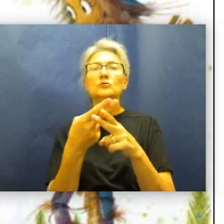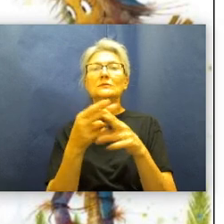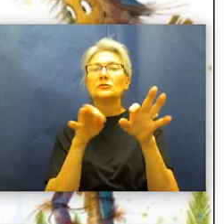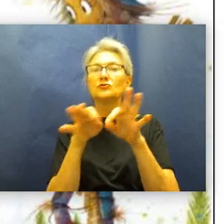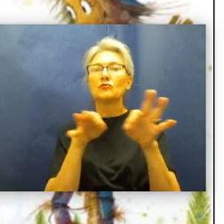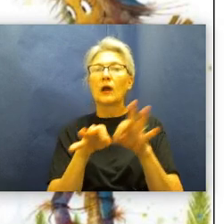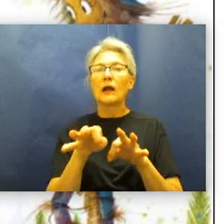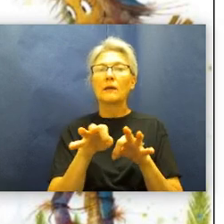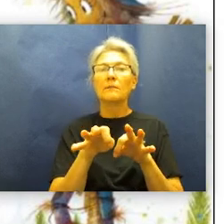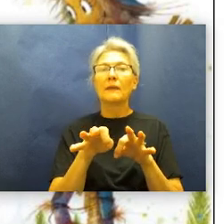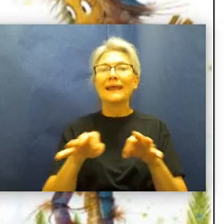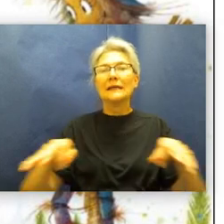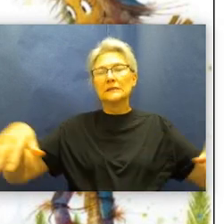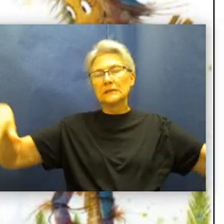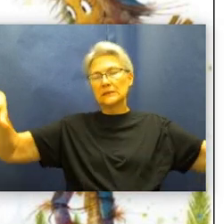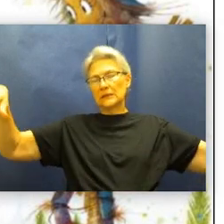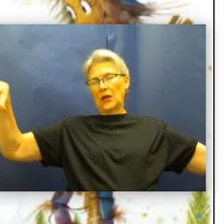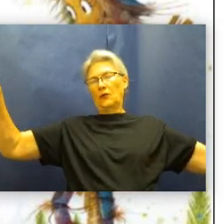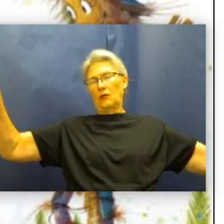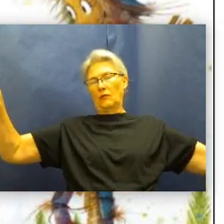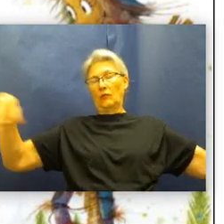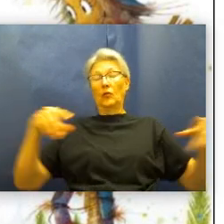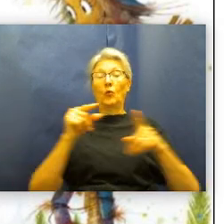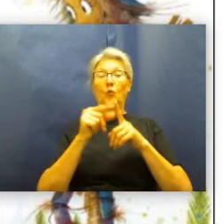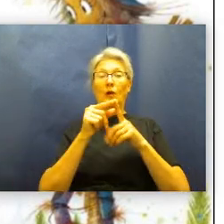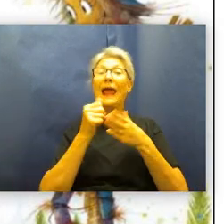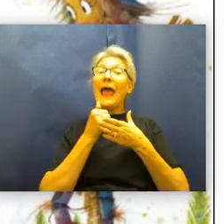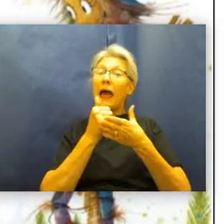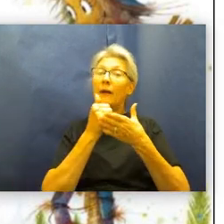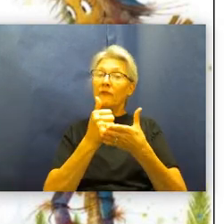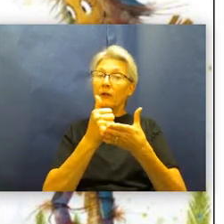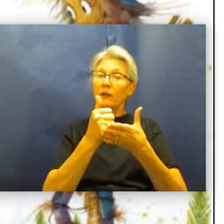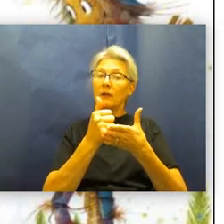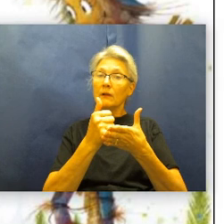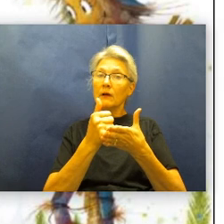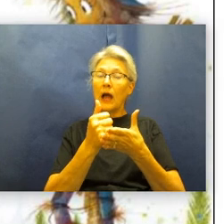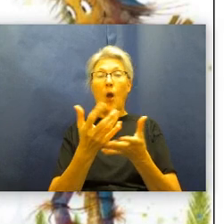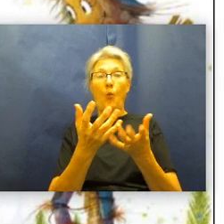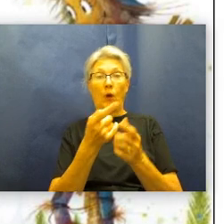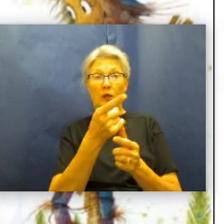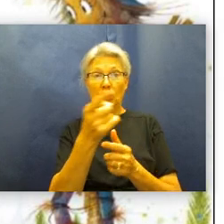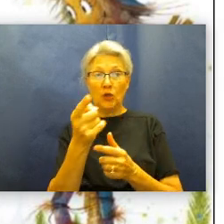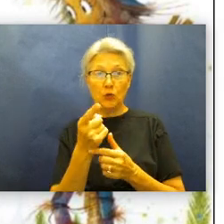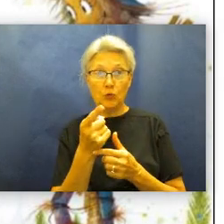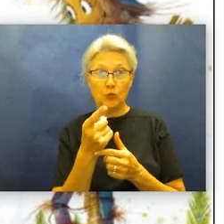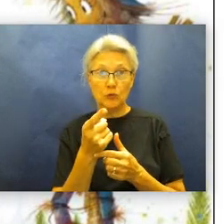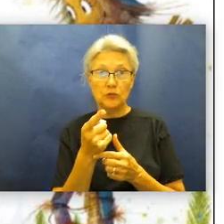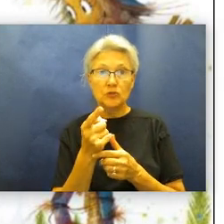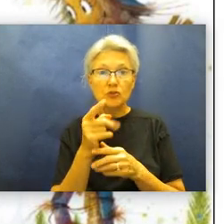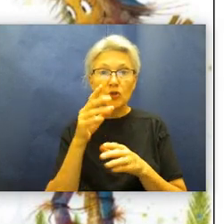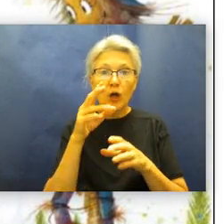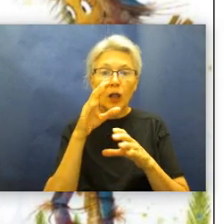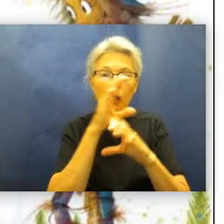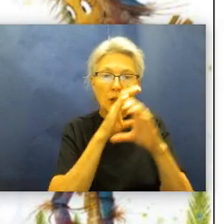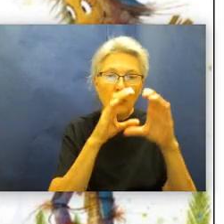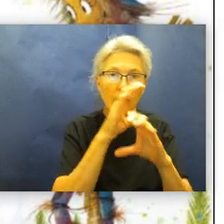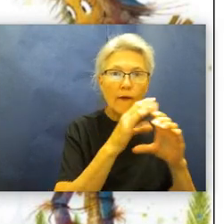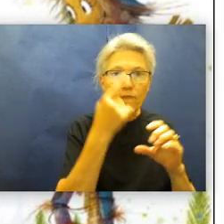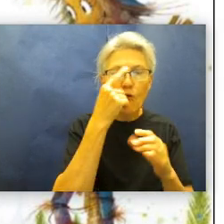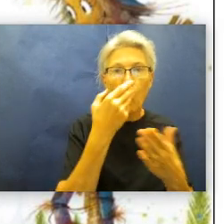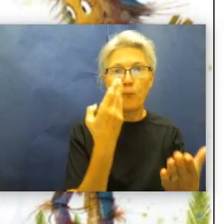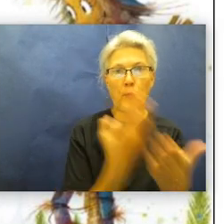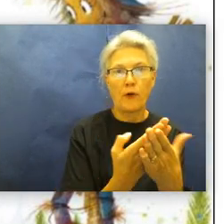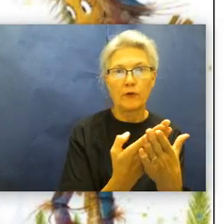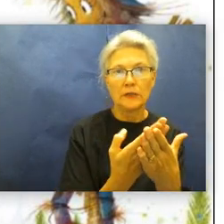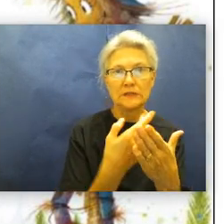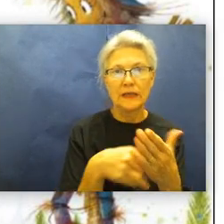Scarecrow. The word is helpful. What I would like you now to do is look for evidence back in our text